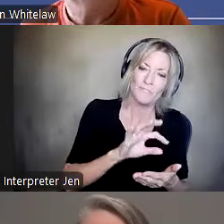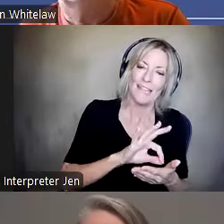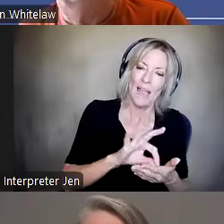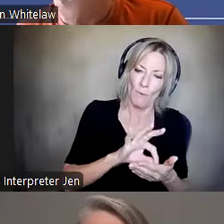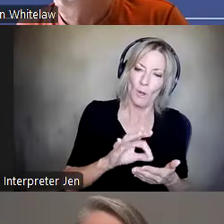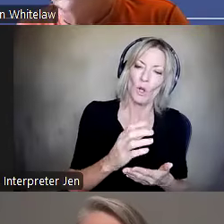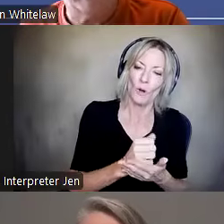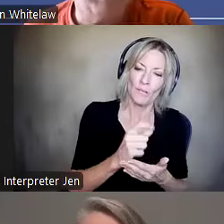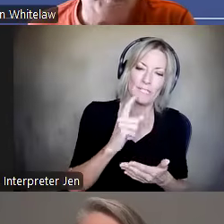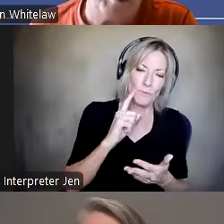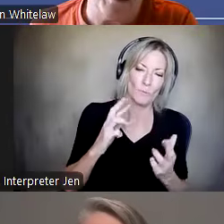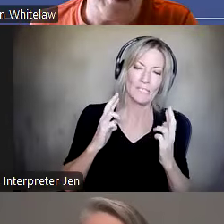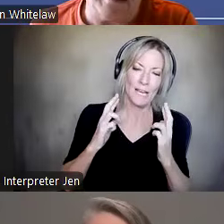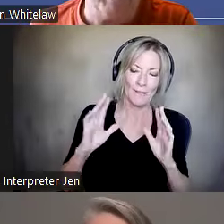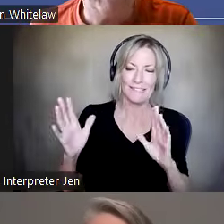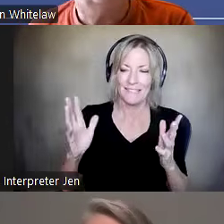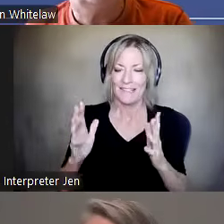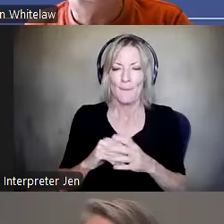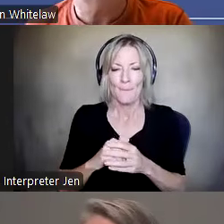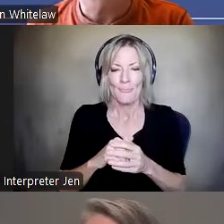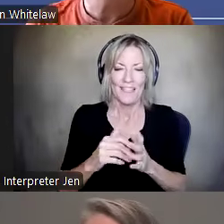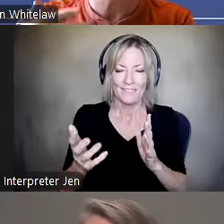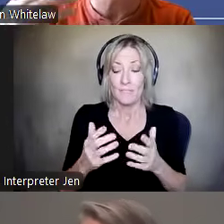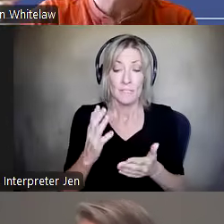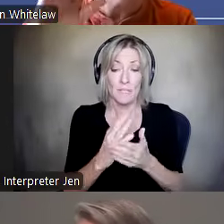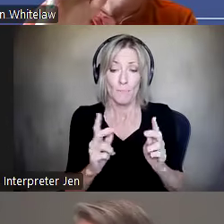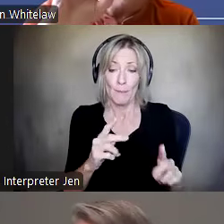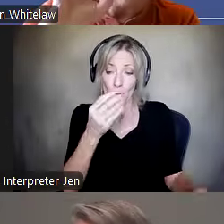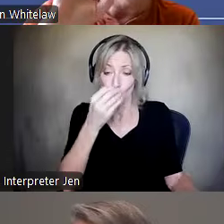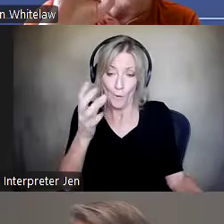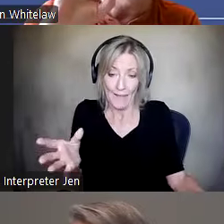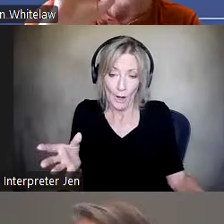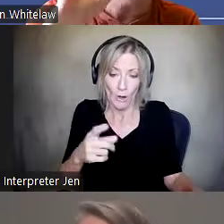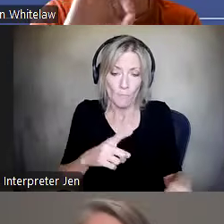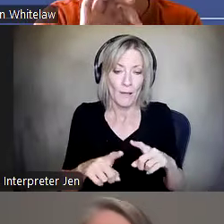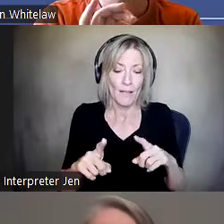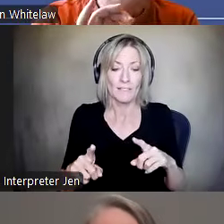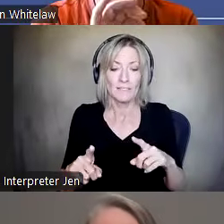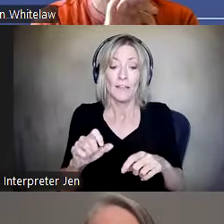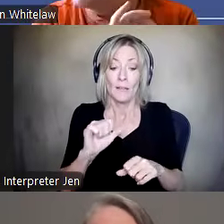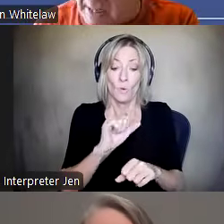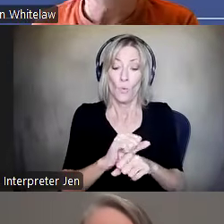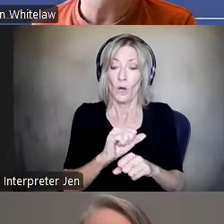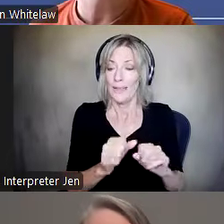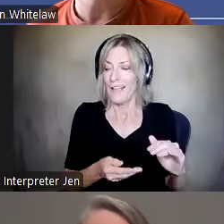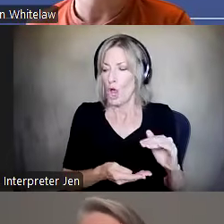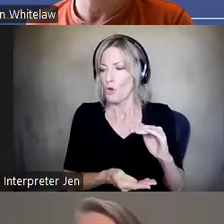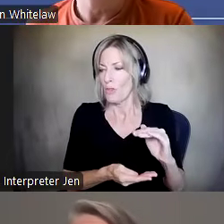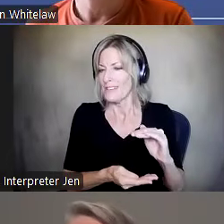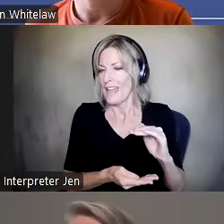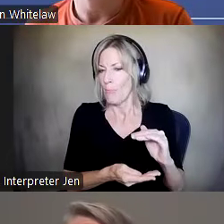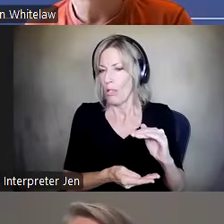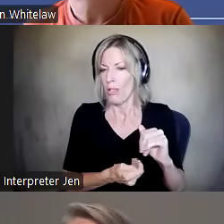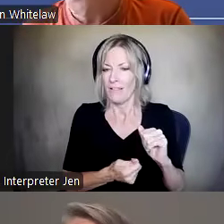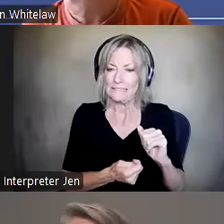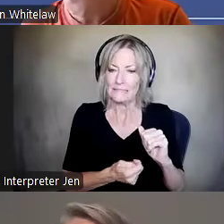for retirement. Again, most people that may not matter, but for working under the table, it certainly matters, right?